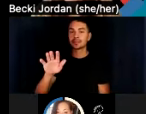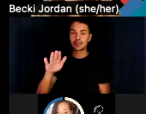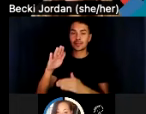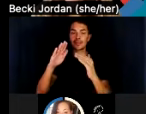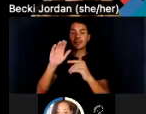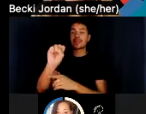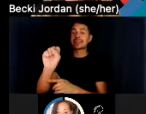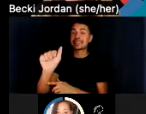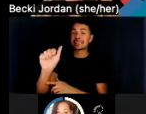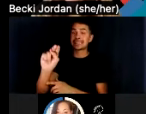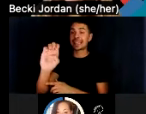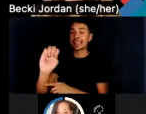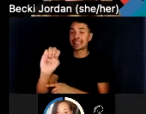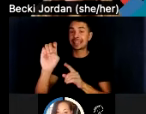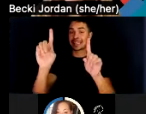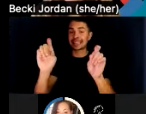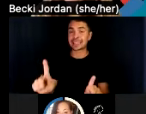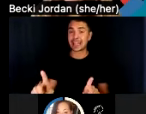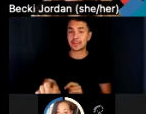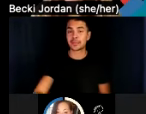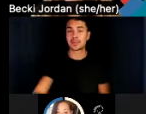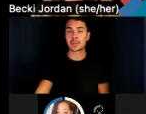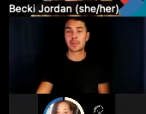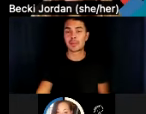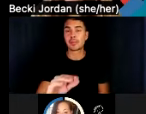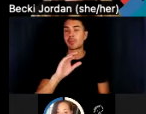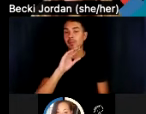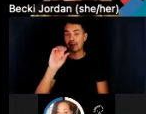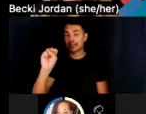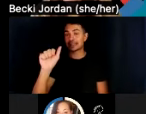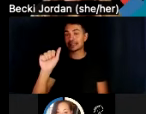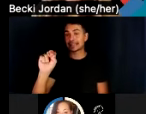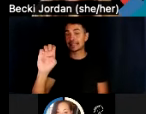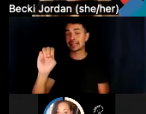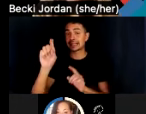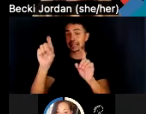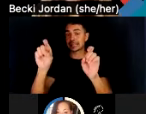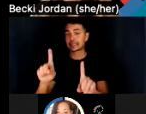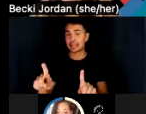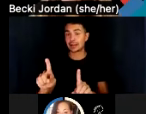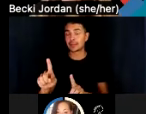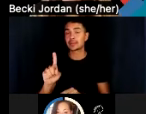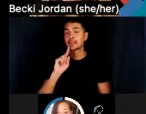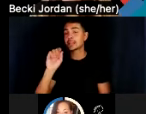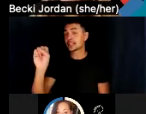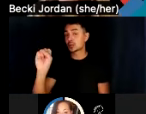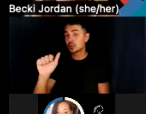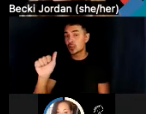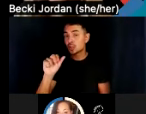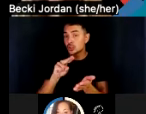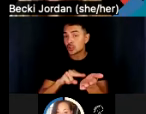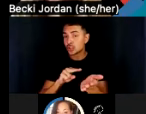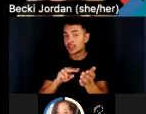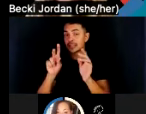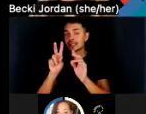SANE exams. And a SANE exam would be a sexual assault nurse